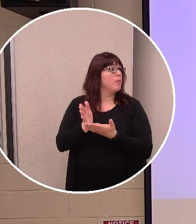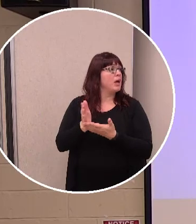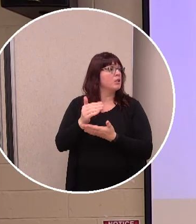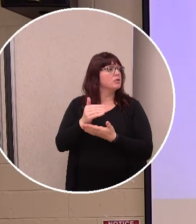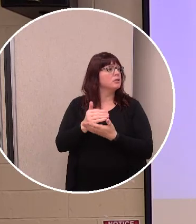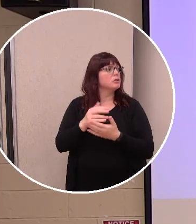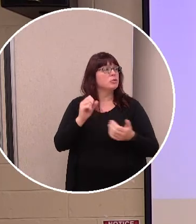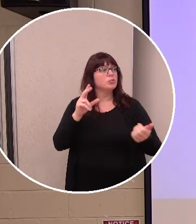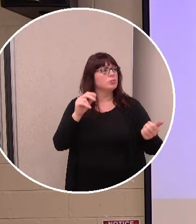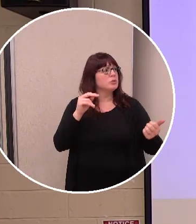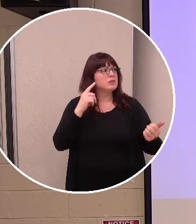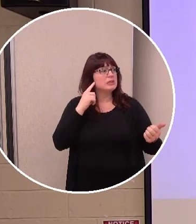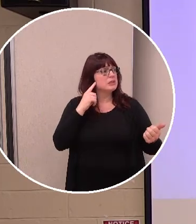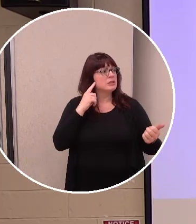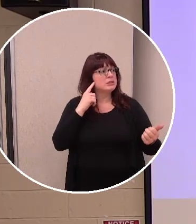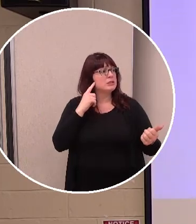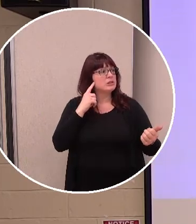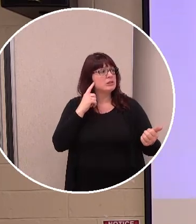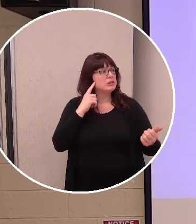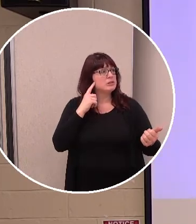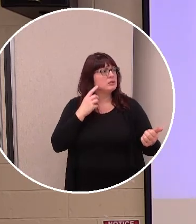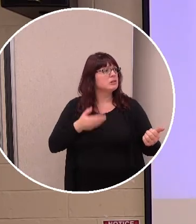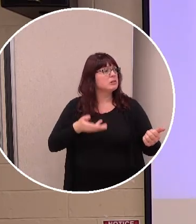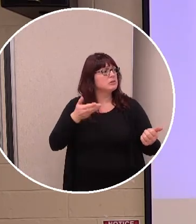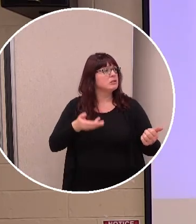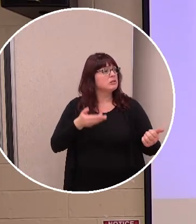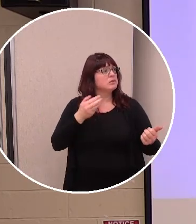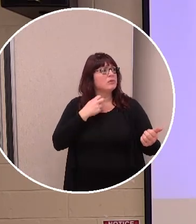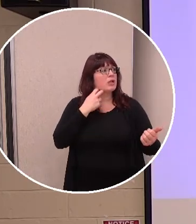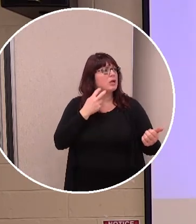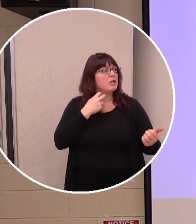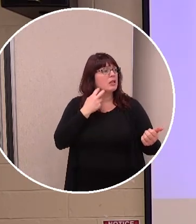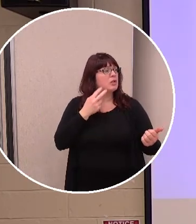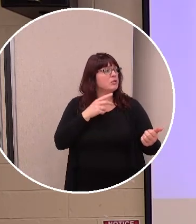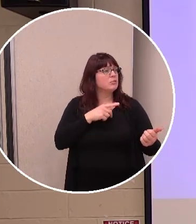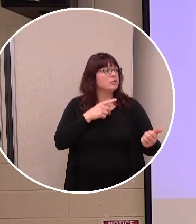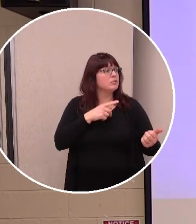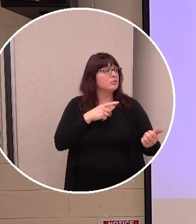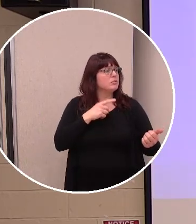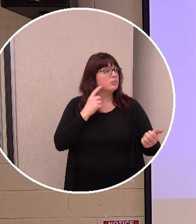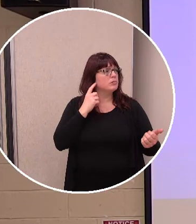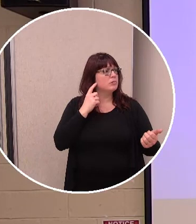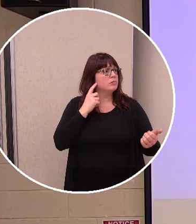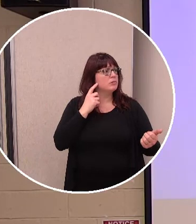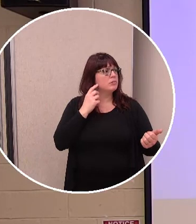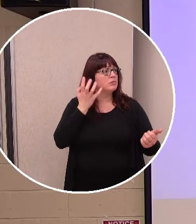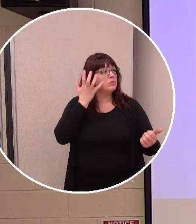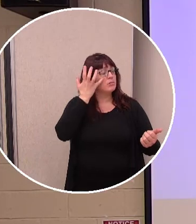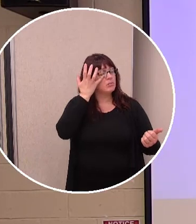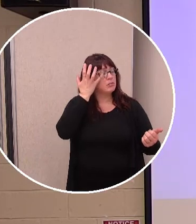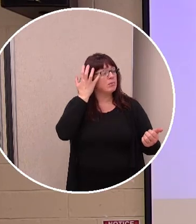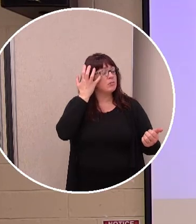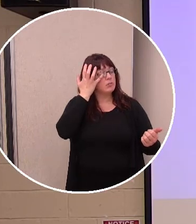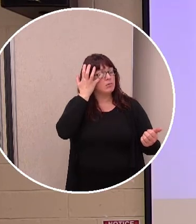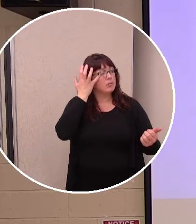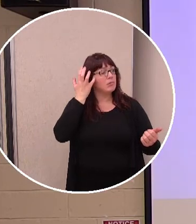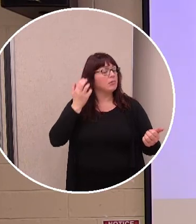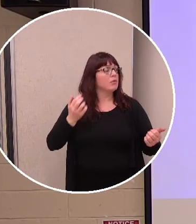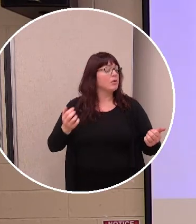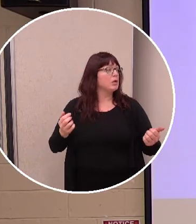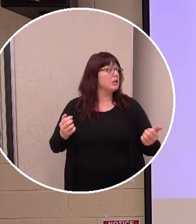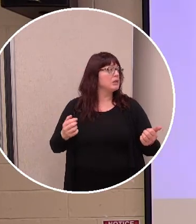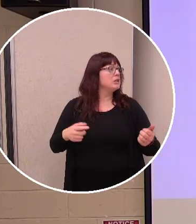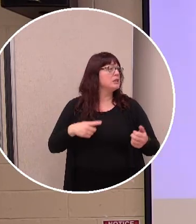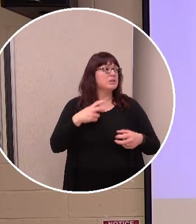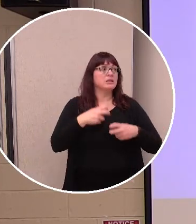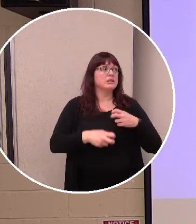Susan, sorry. The volume does not seem to be on your mic, or I'm... Okay, so that's going to be an